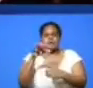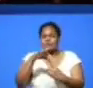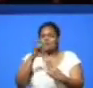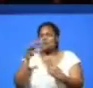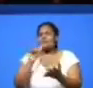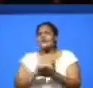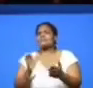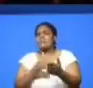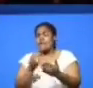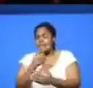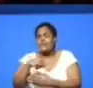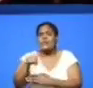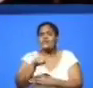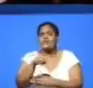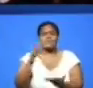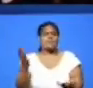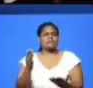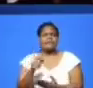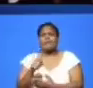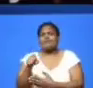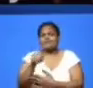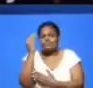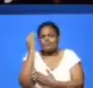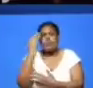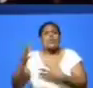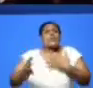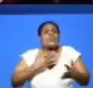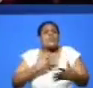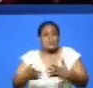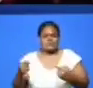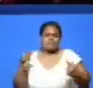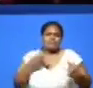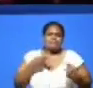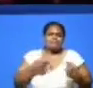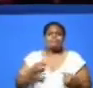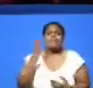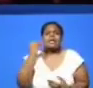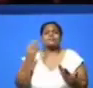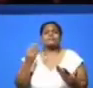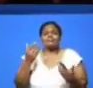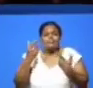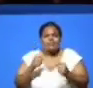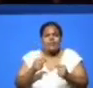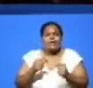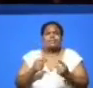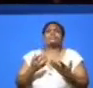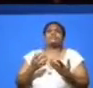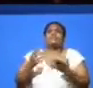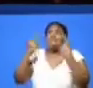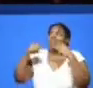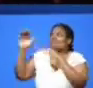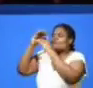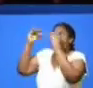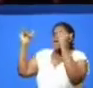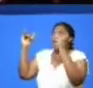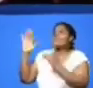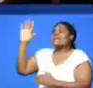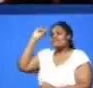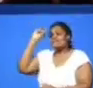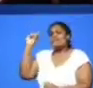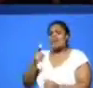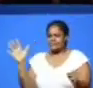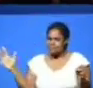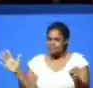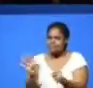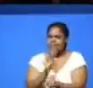heart. That you may know that in every trial you face, trying to make heaven your home, His grace is sufficient for every